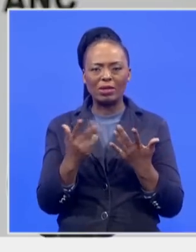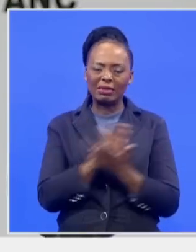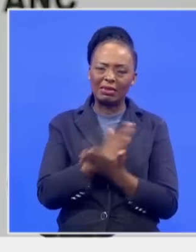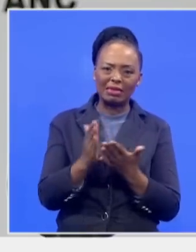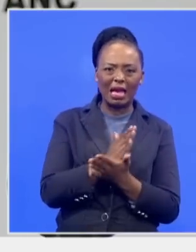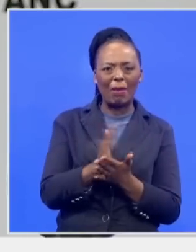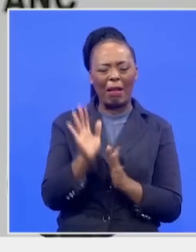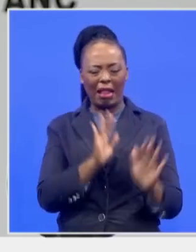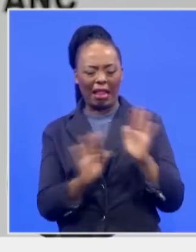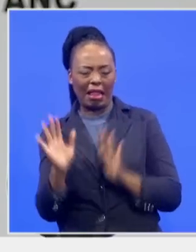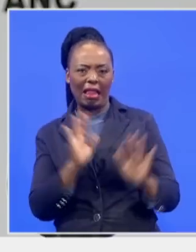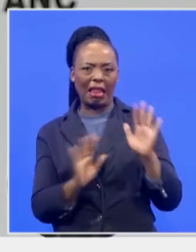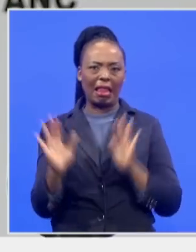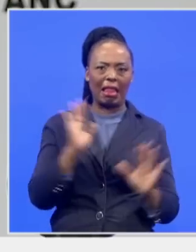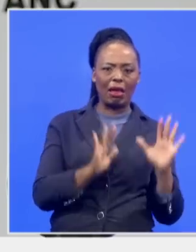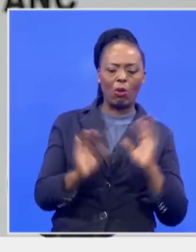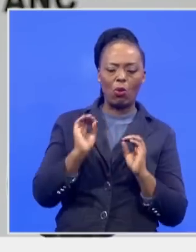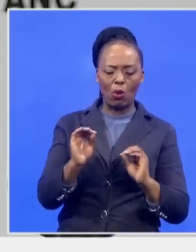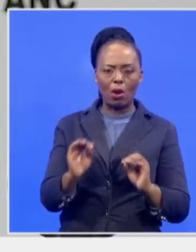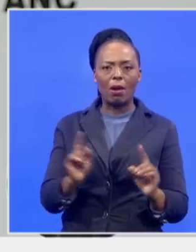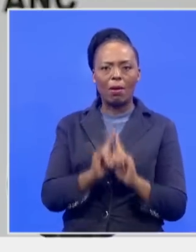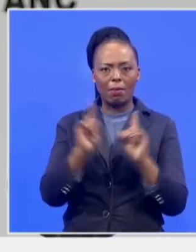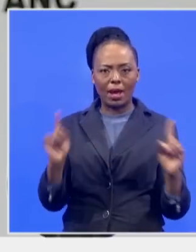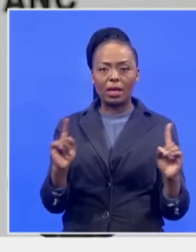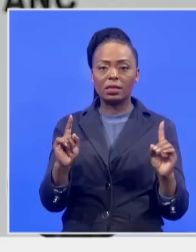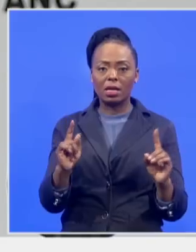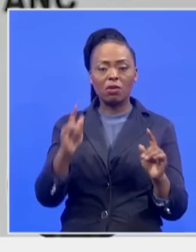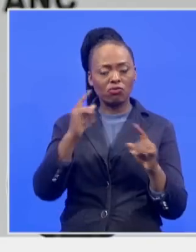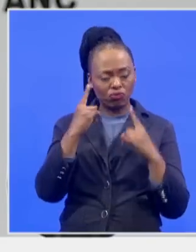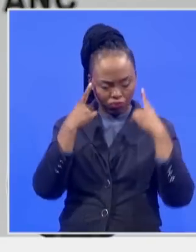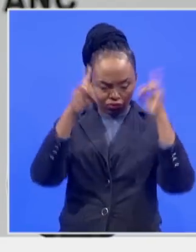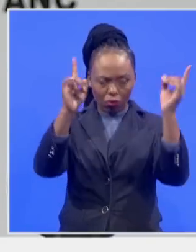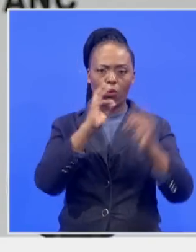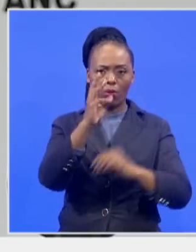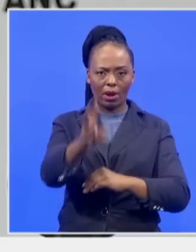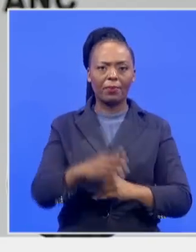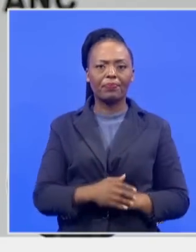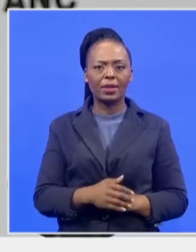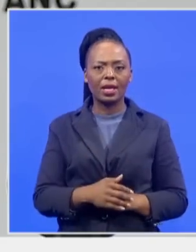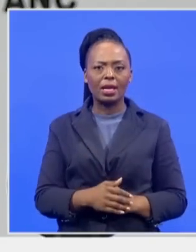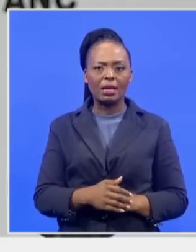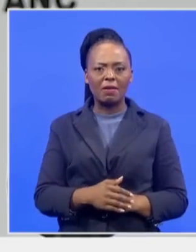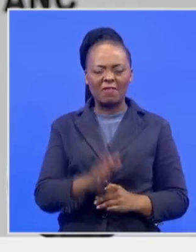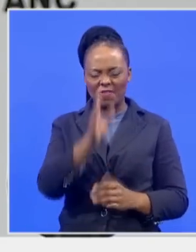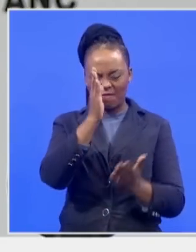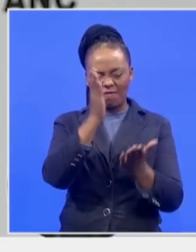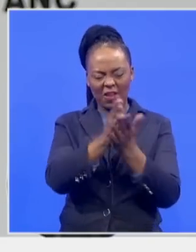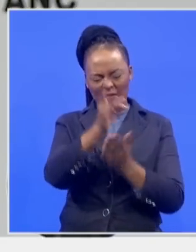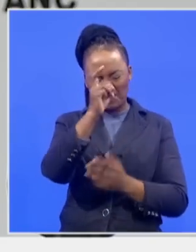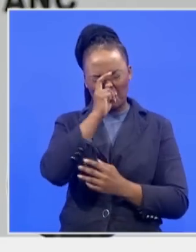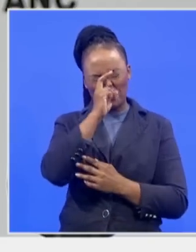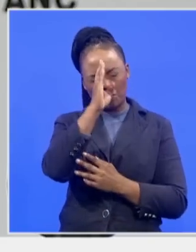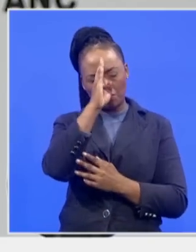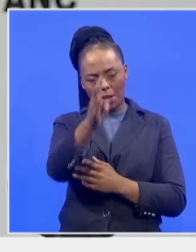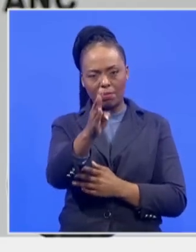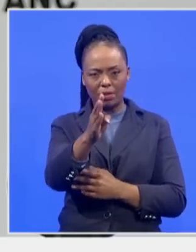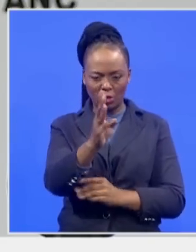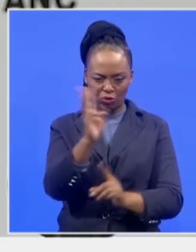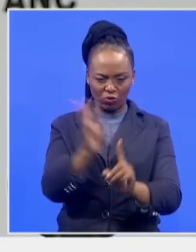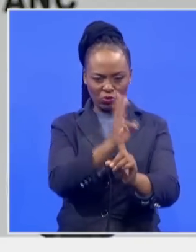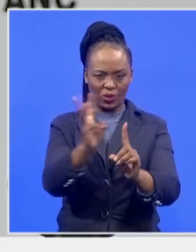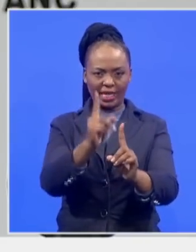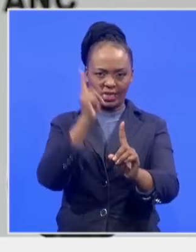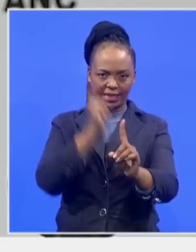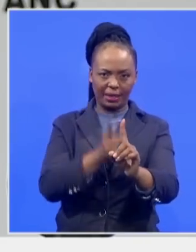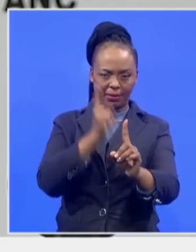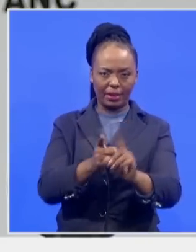inconvenience for us, but we will be fair in terms of dealing with ill discipline in the organization. There will be